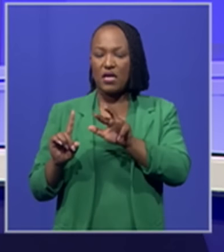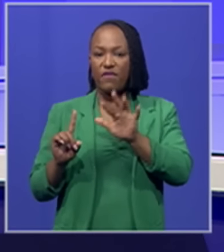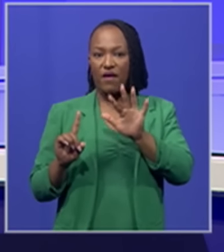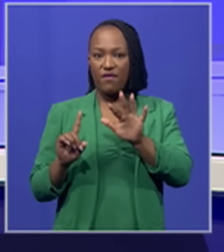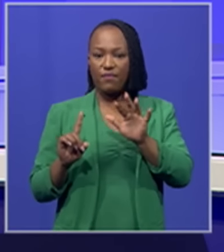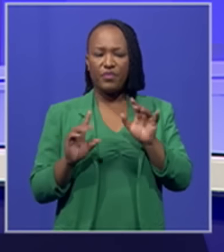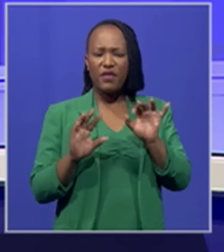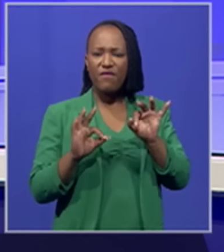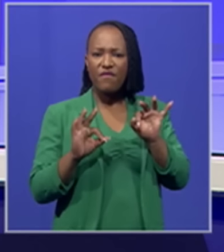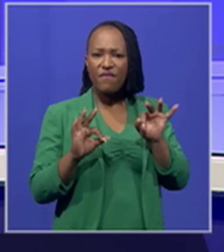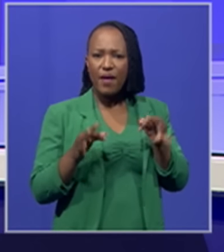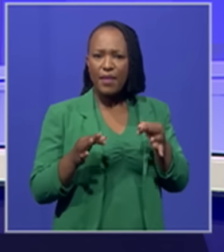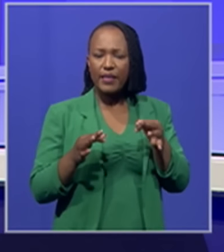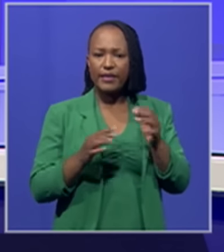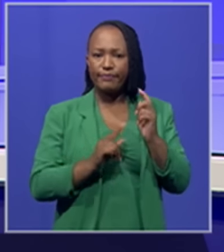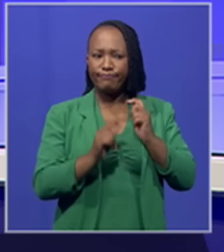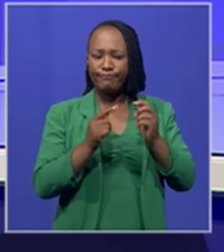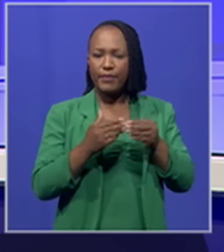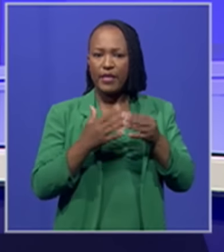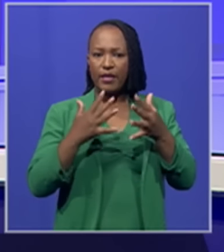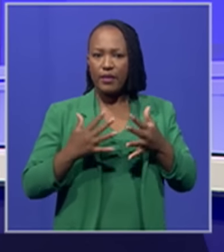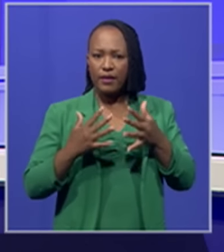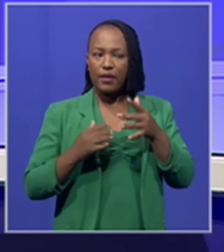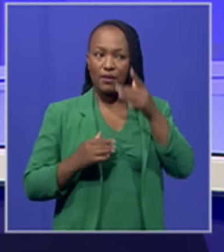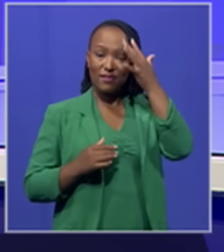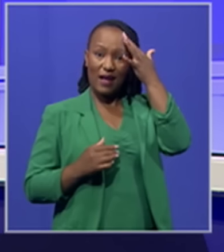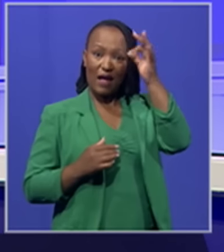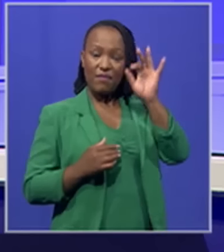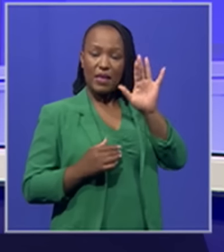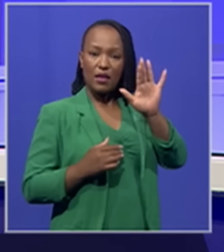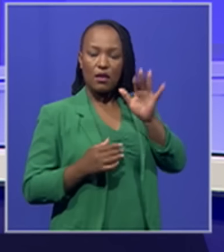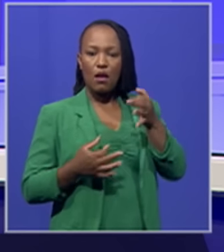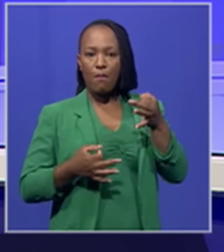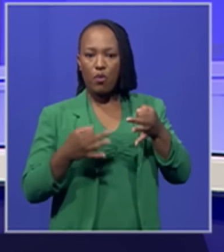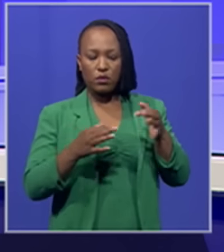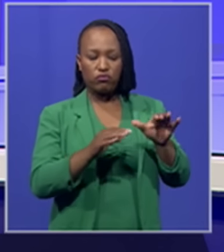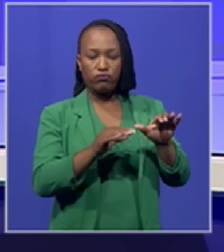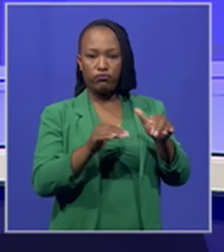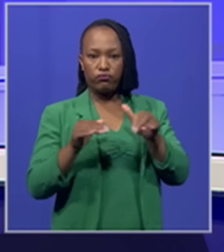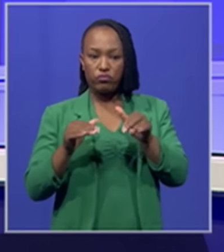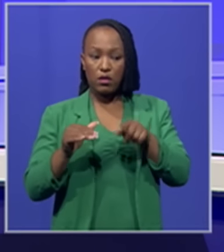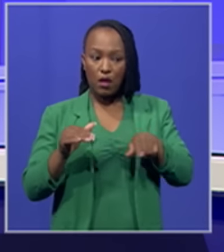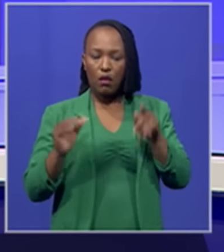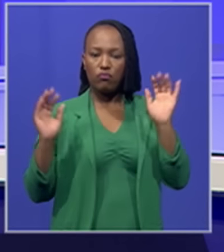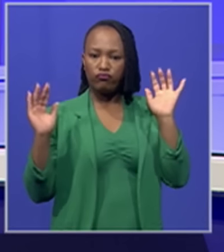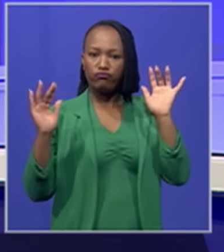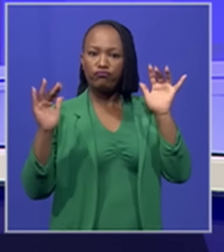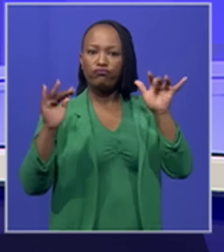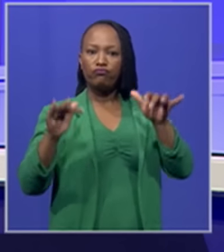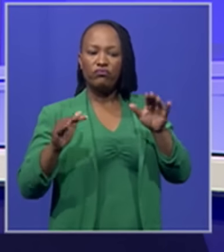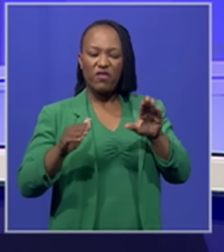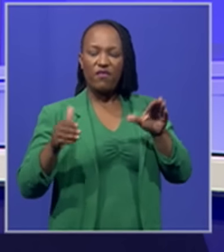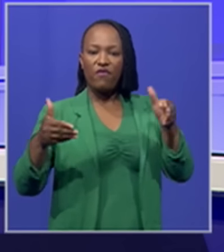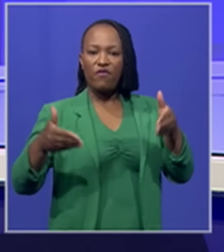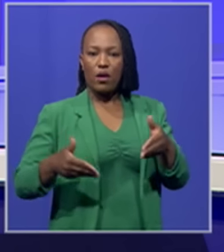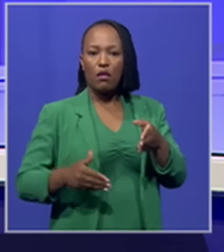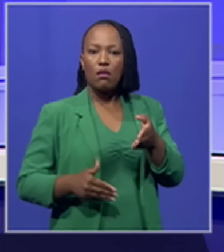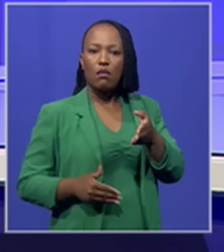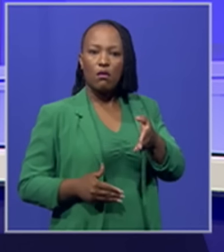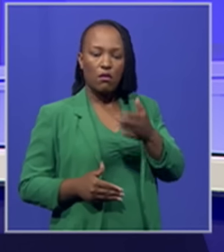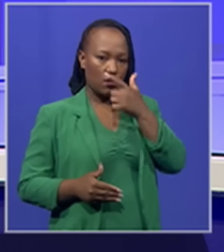segosi, dikgosi, batlhankedi ba puso ga mmogo le makoko a sepolotiki ba ne ba tsenetse tiro ya phitlho ya gagwe kwa moporesidente Cyril